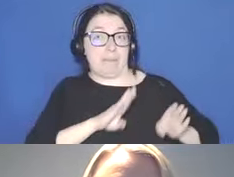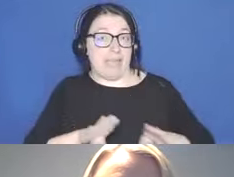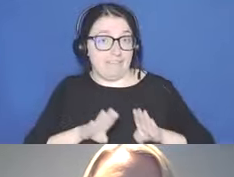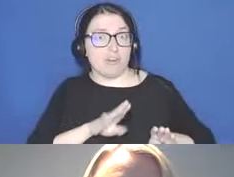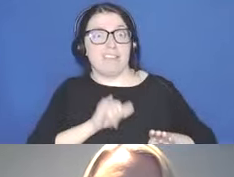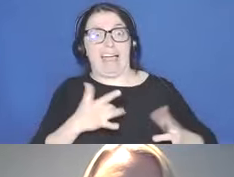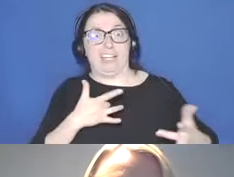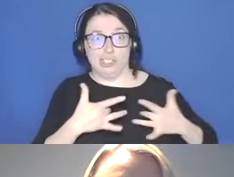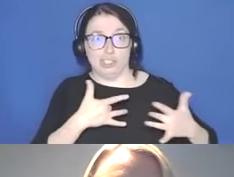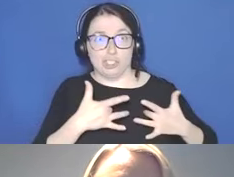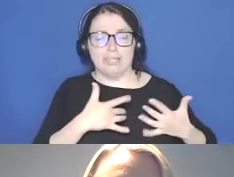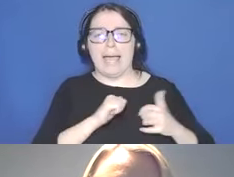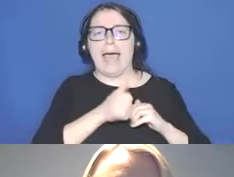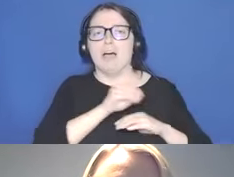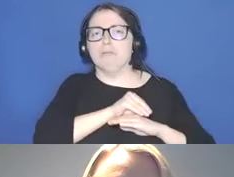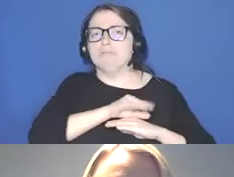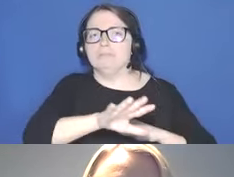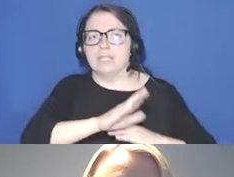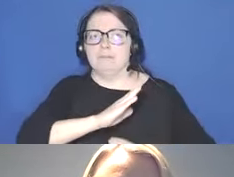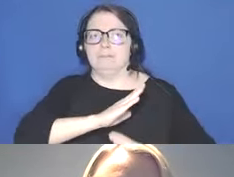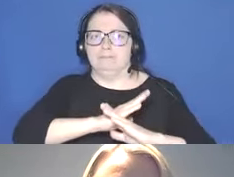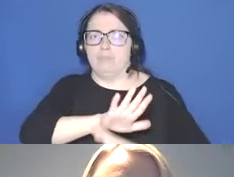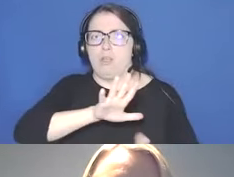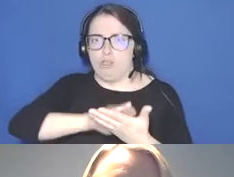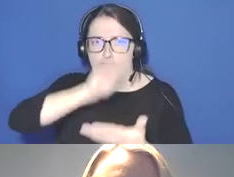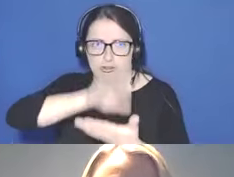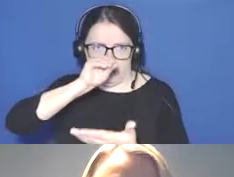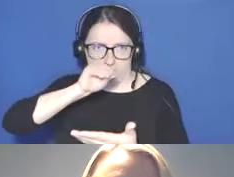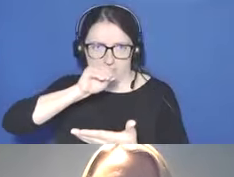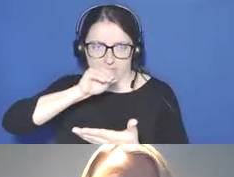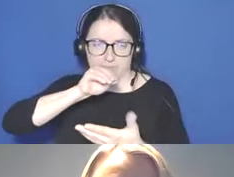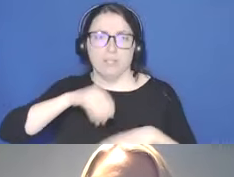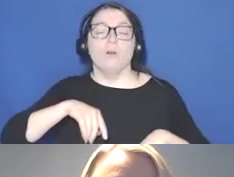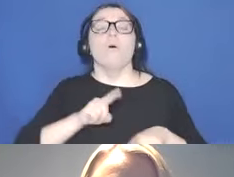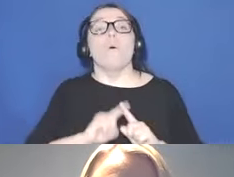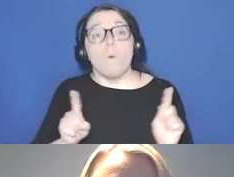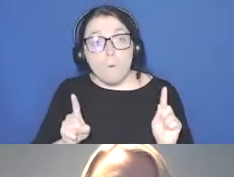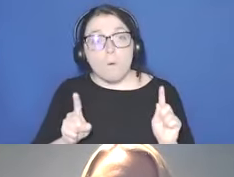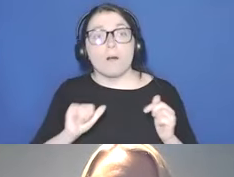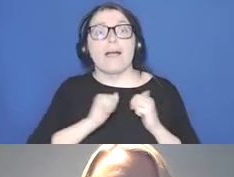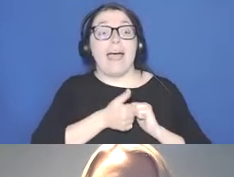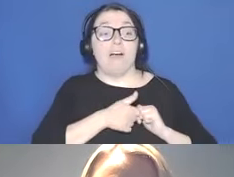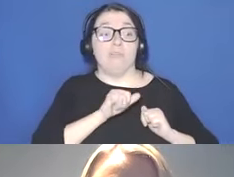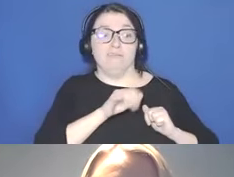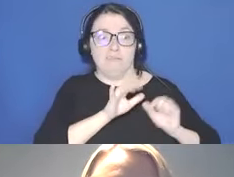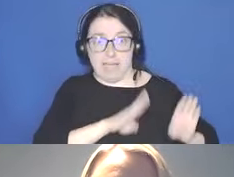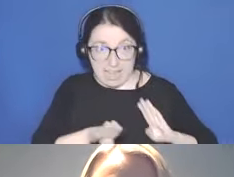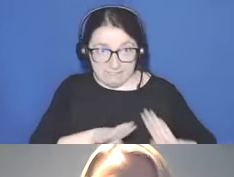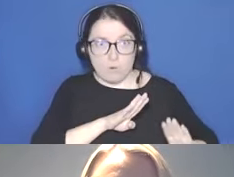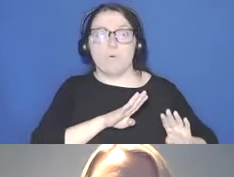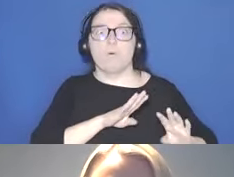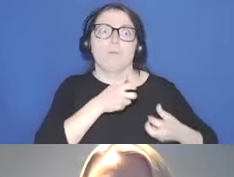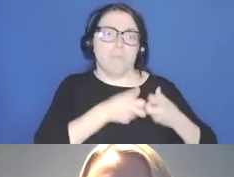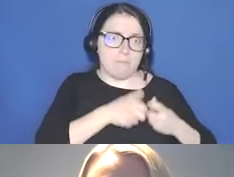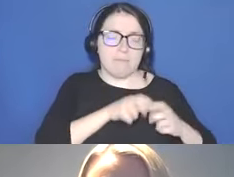concern you have for your child is getting in the way of their learning or other kids in the classroom learning. So if